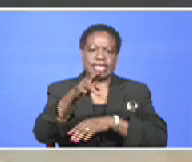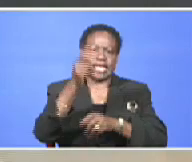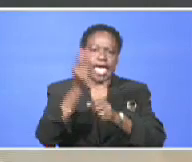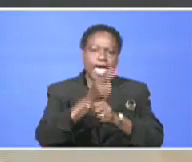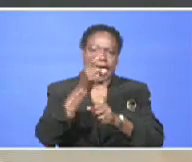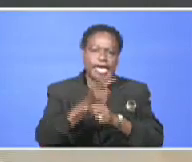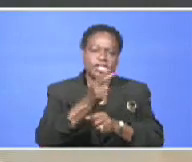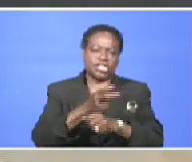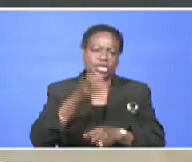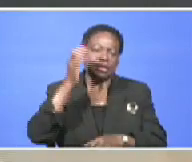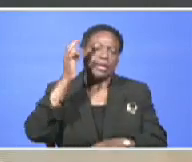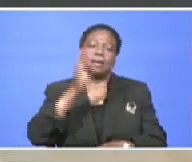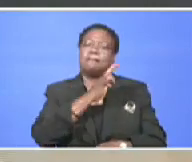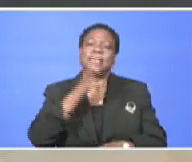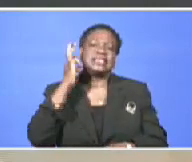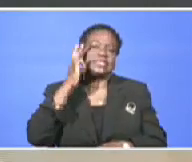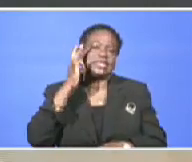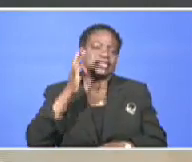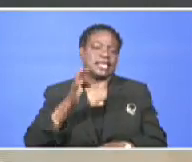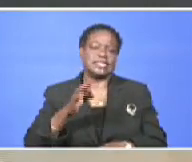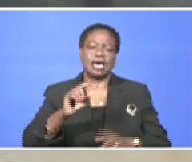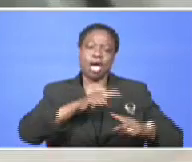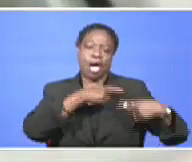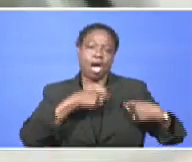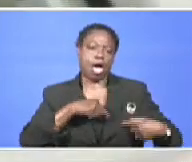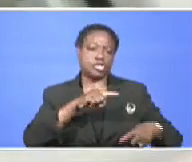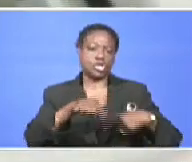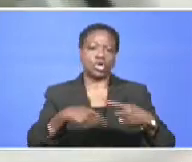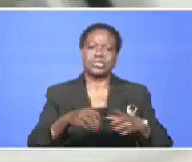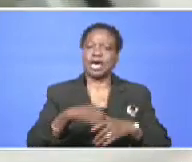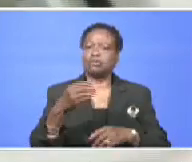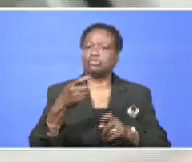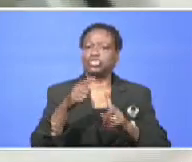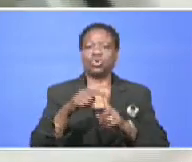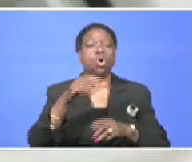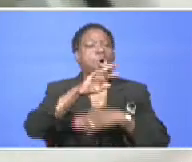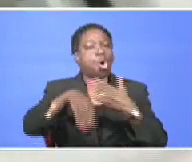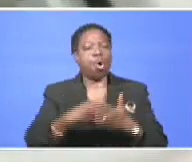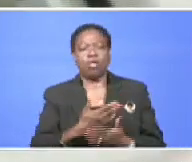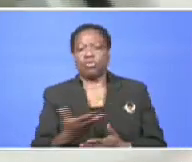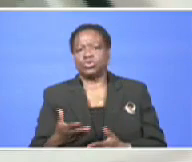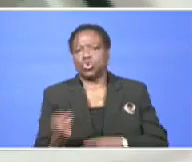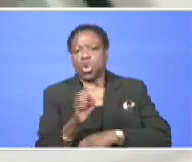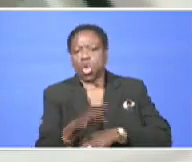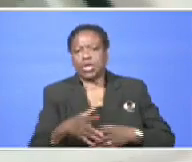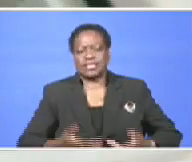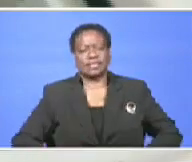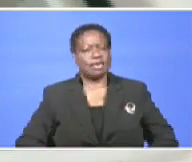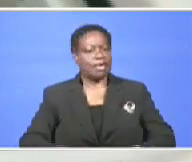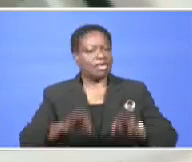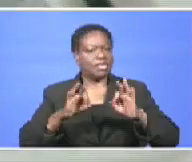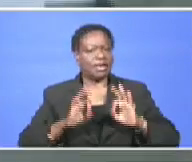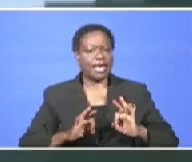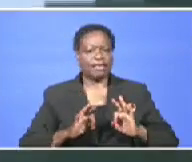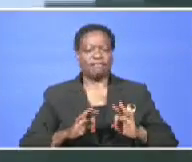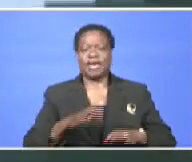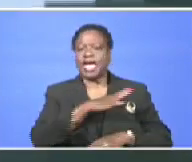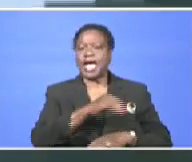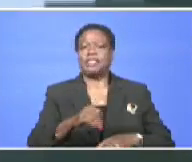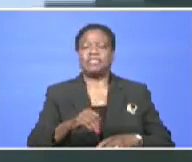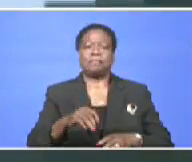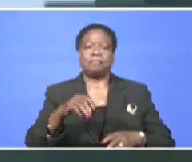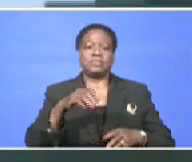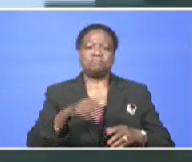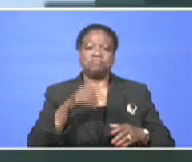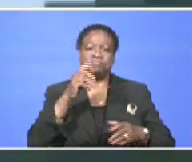out to anyone that has lost a loved one in the tragedy, and he also believes tougher legislation must be implemented to punish smugglers who engage